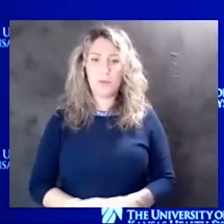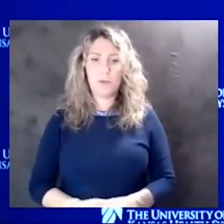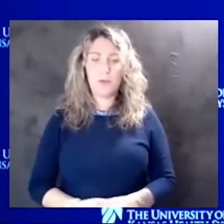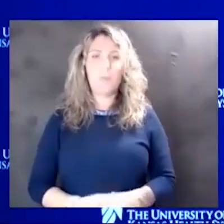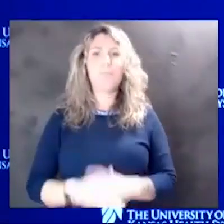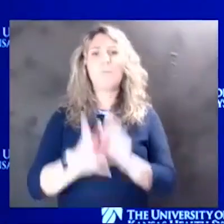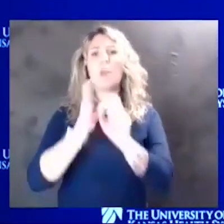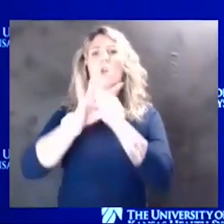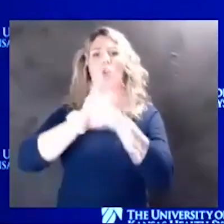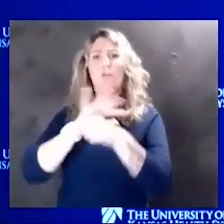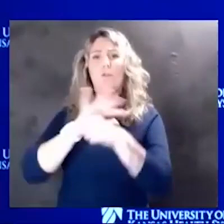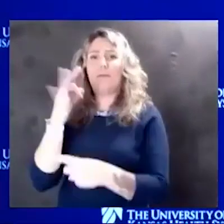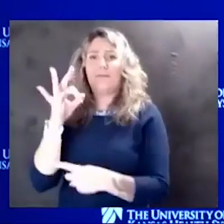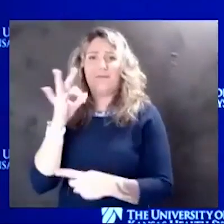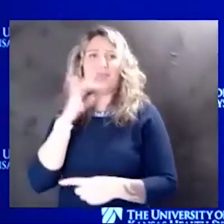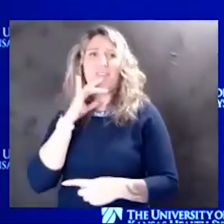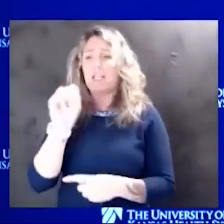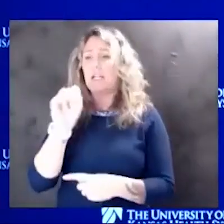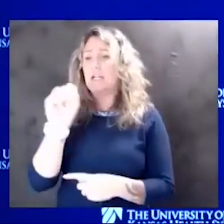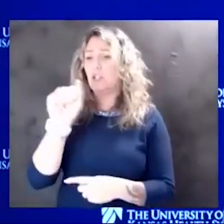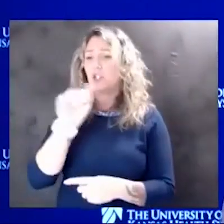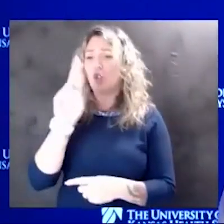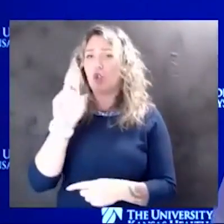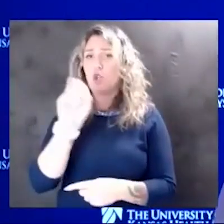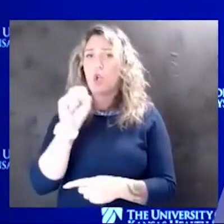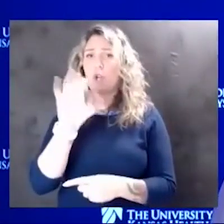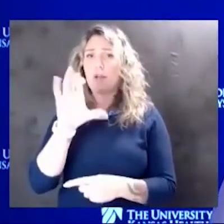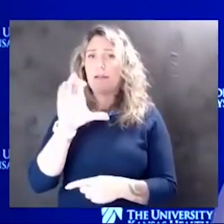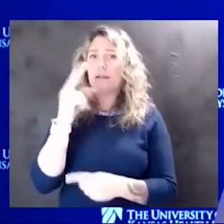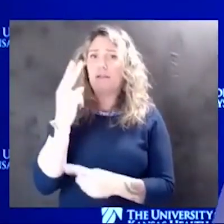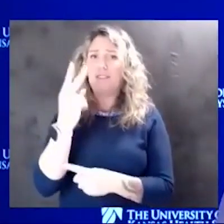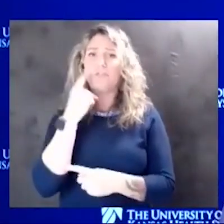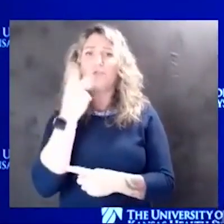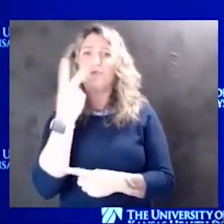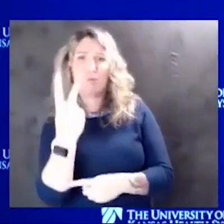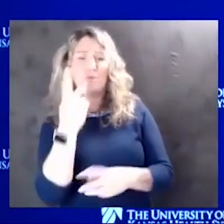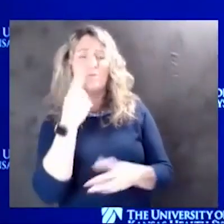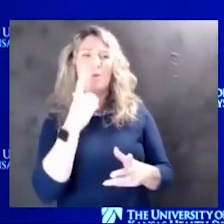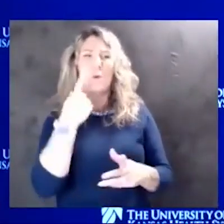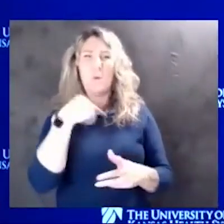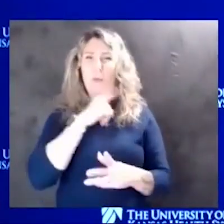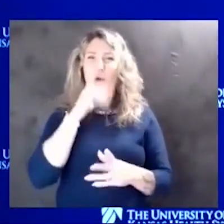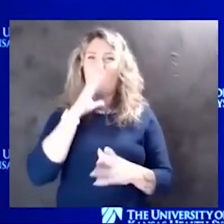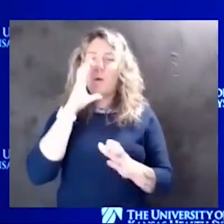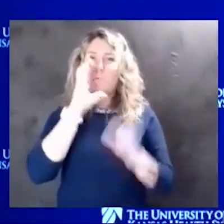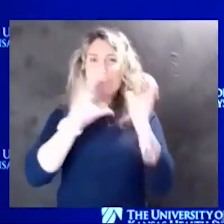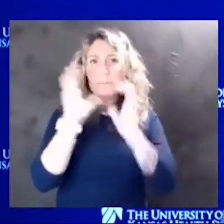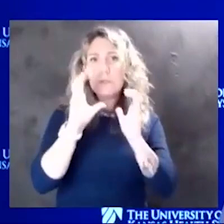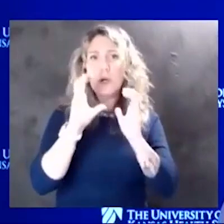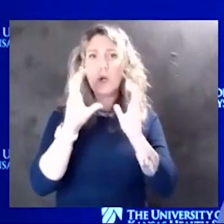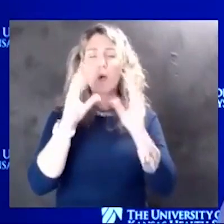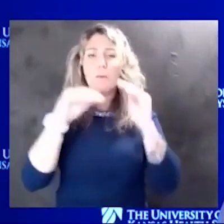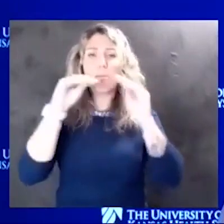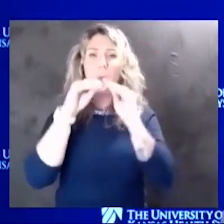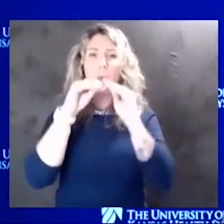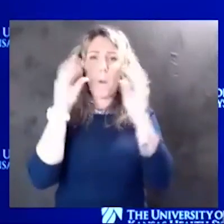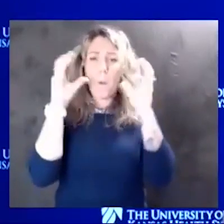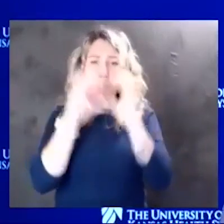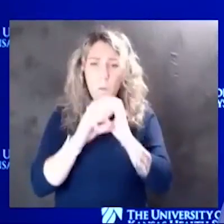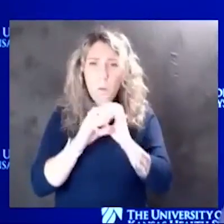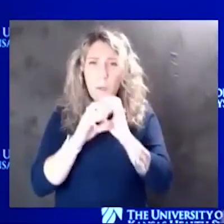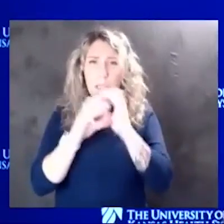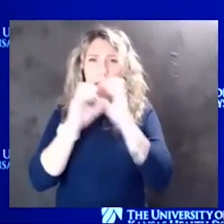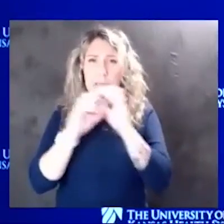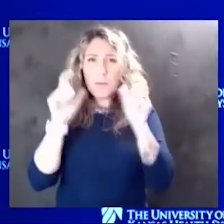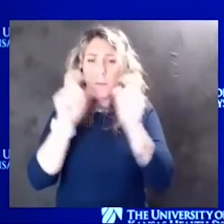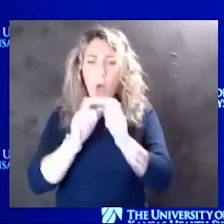new world of looking at things on the molecular and viral level. there probably will be more variants that we identify.